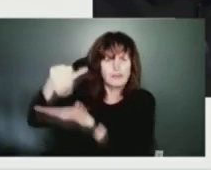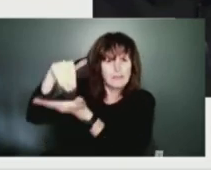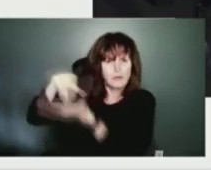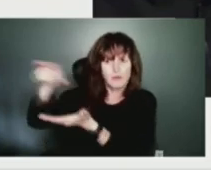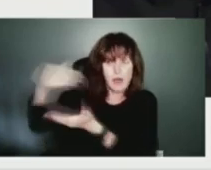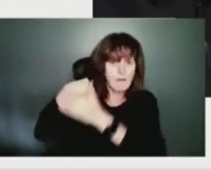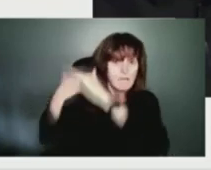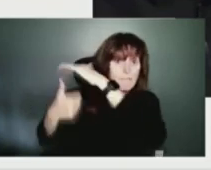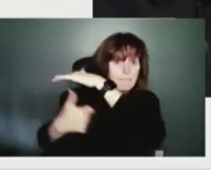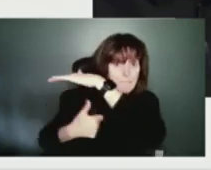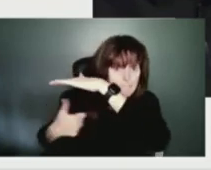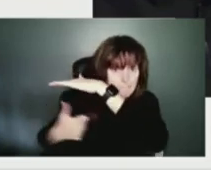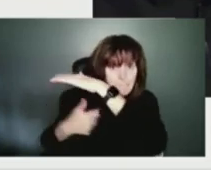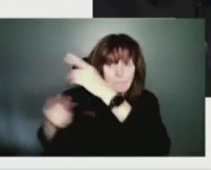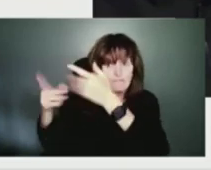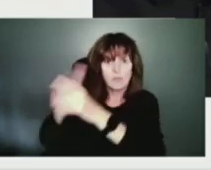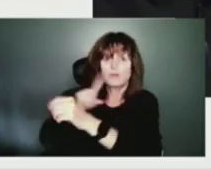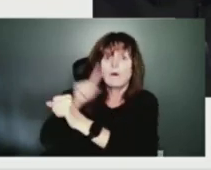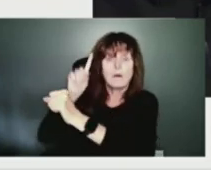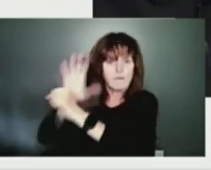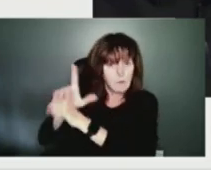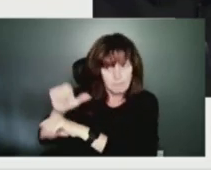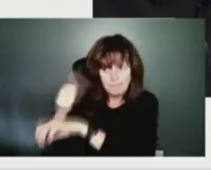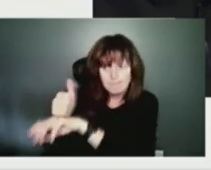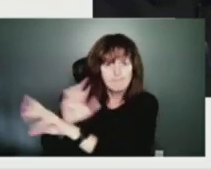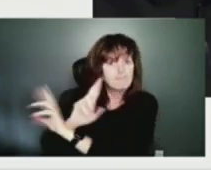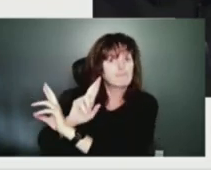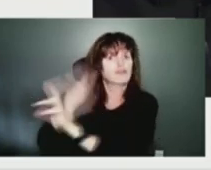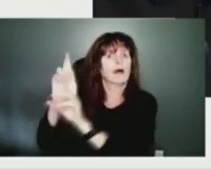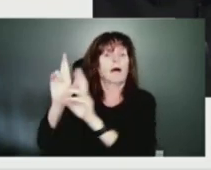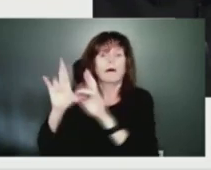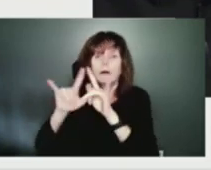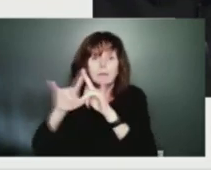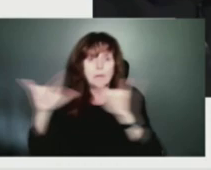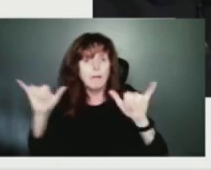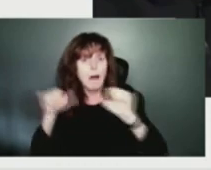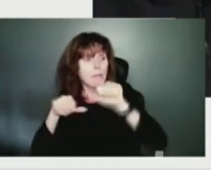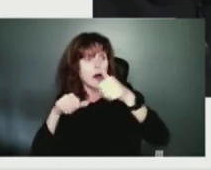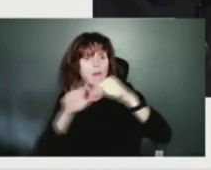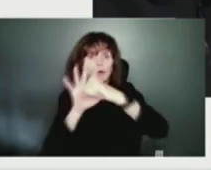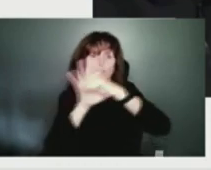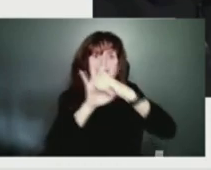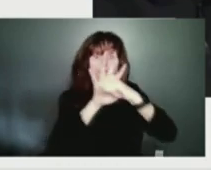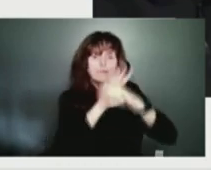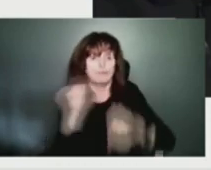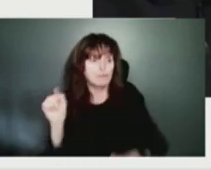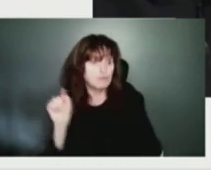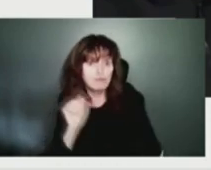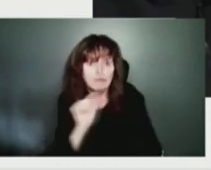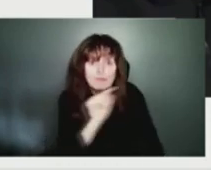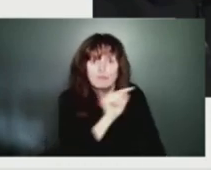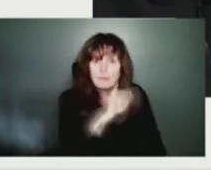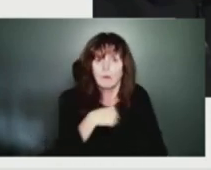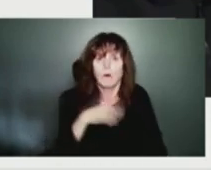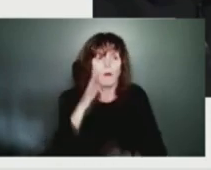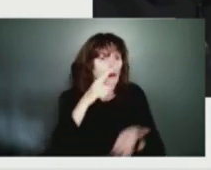is in place. And of course, we will look at anything else that we can to provide additional supports as required.